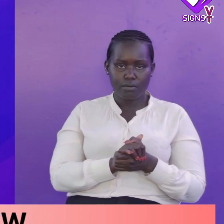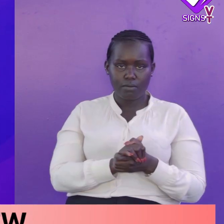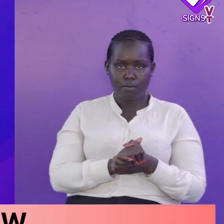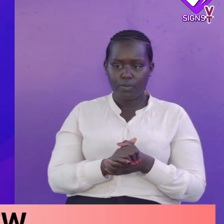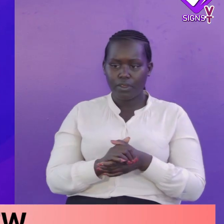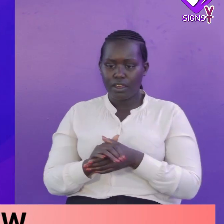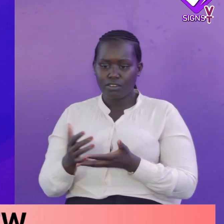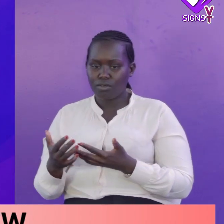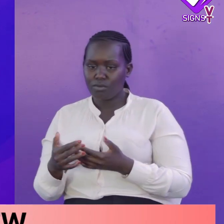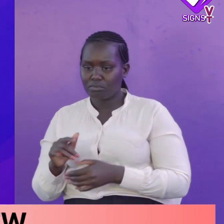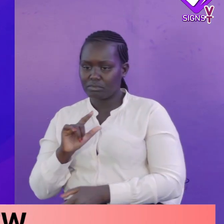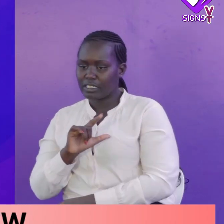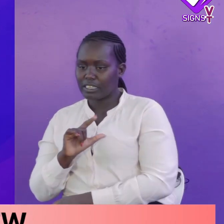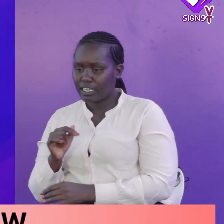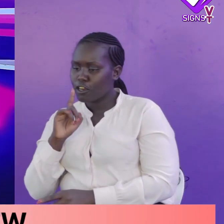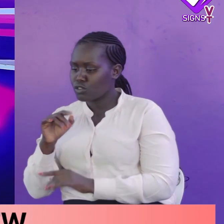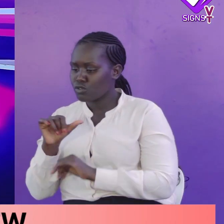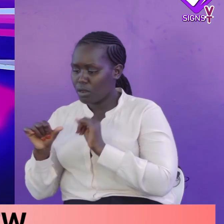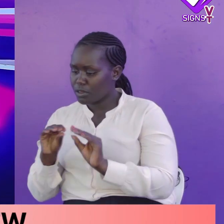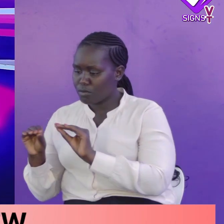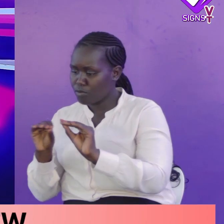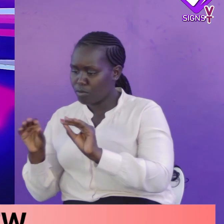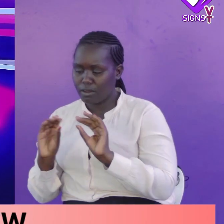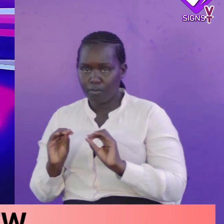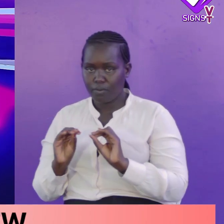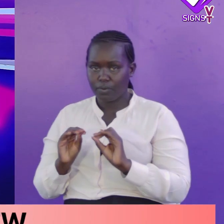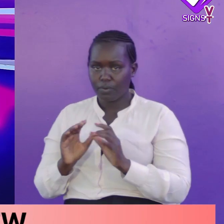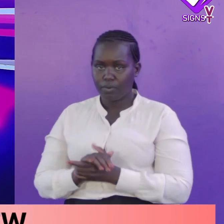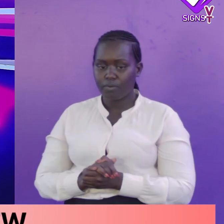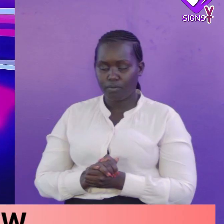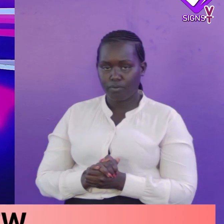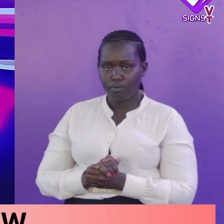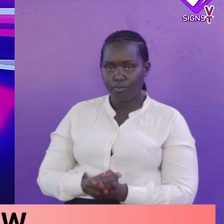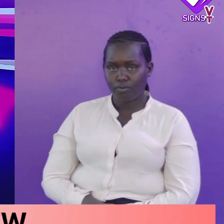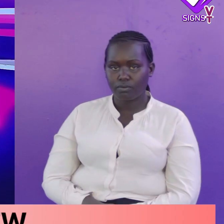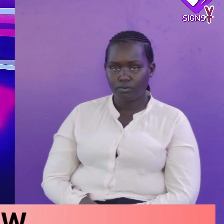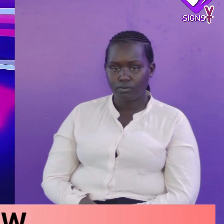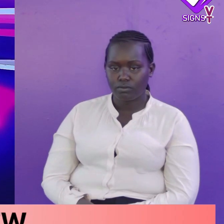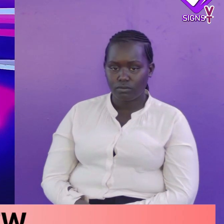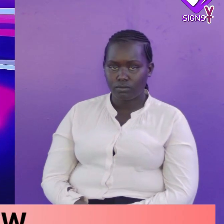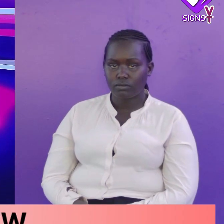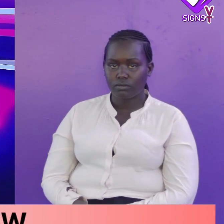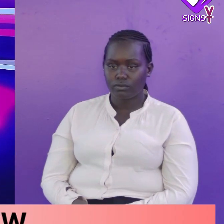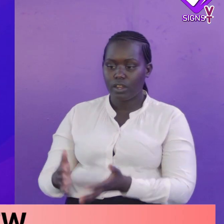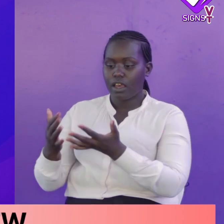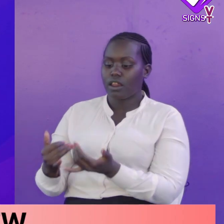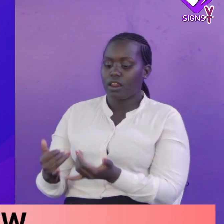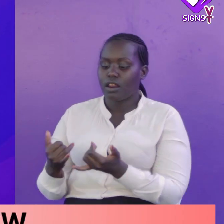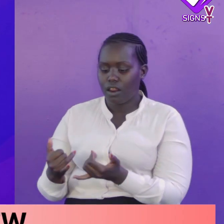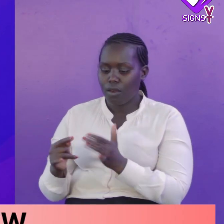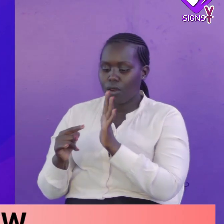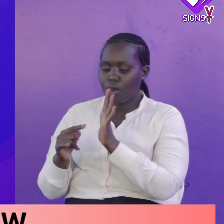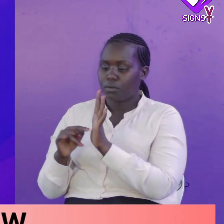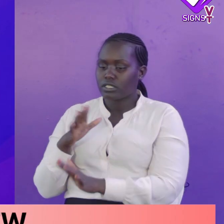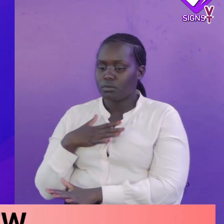kibahati, you are not sure in the movement. Hakuna kibahati. Bora we ushinde. Okay. So Mololo, my point is